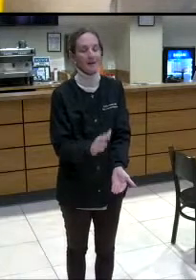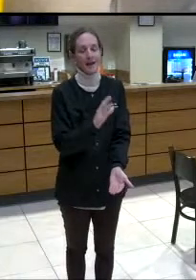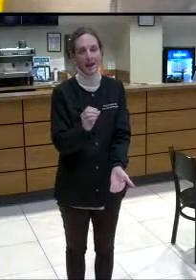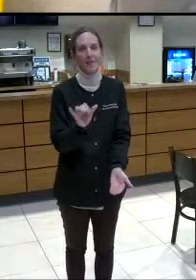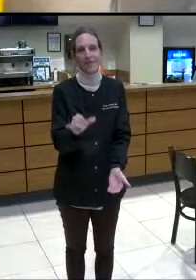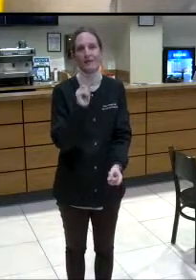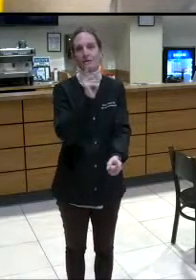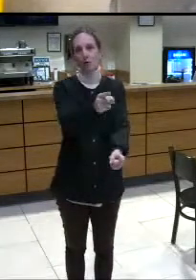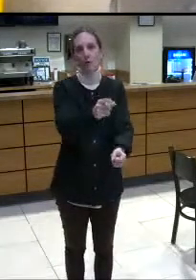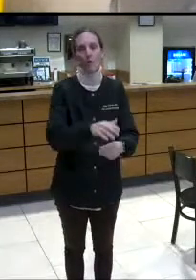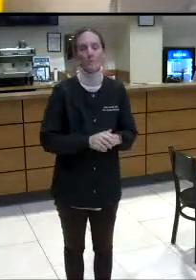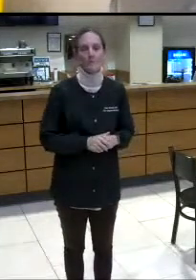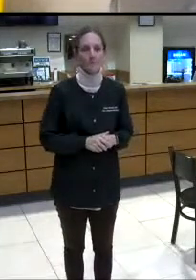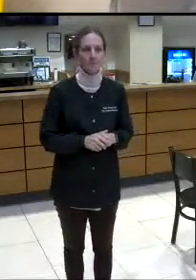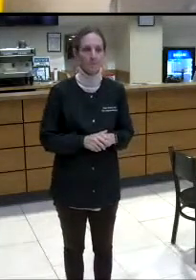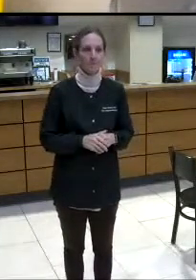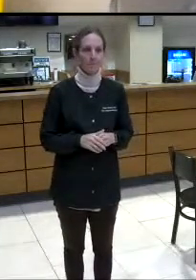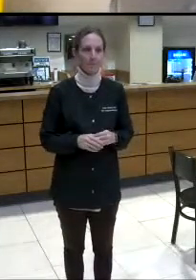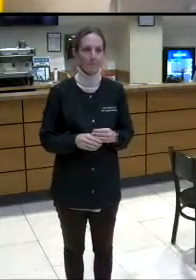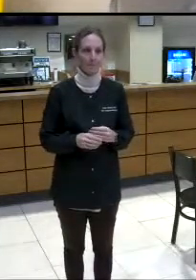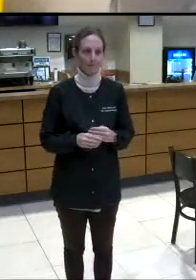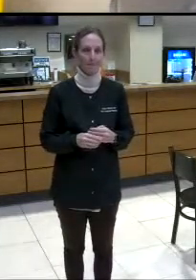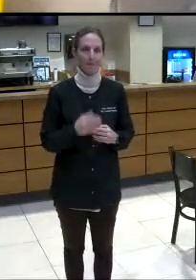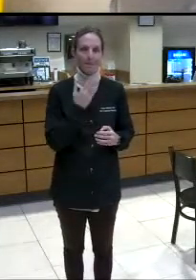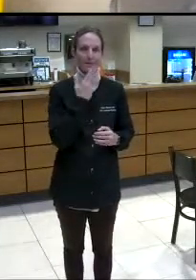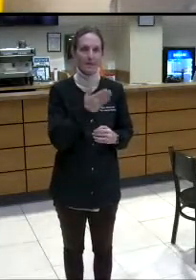end. Great.